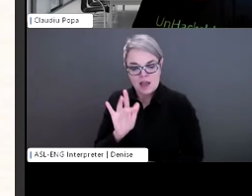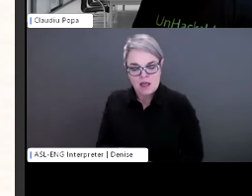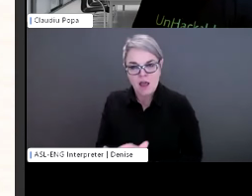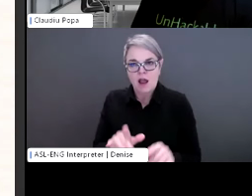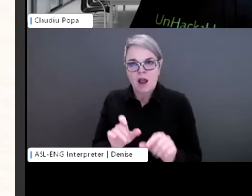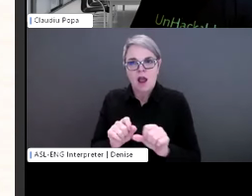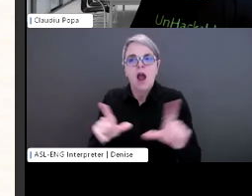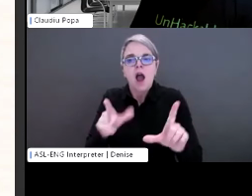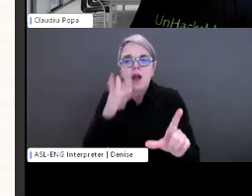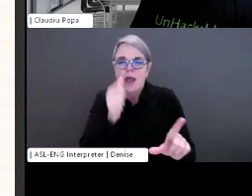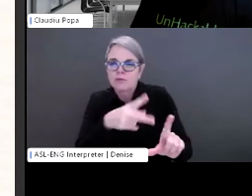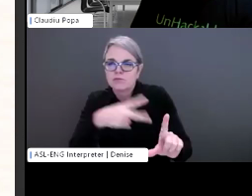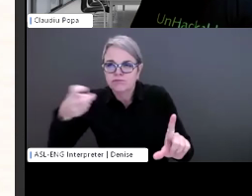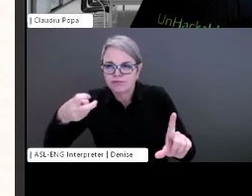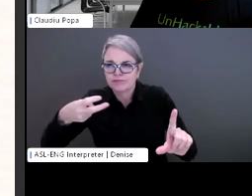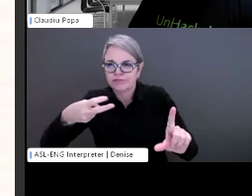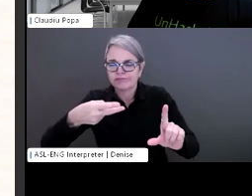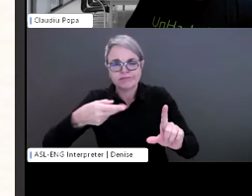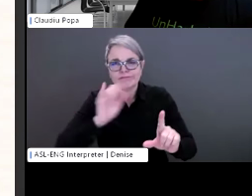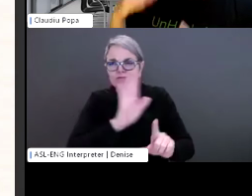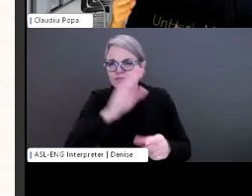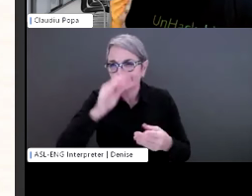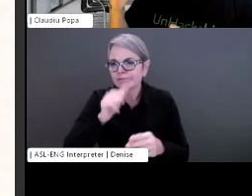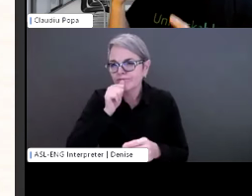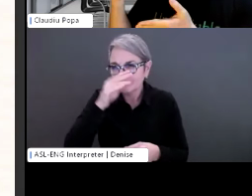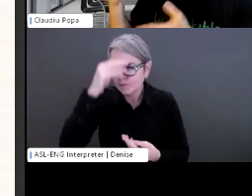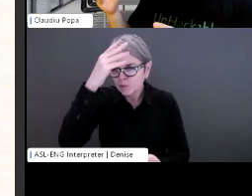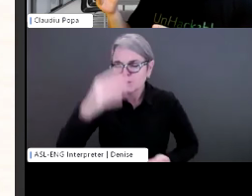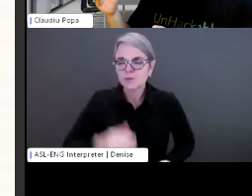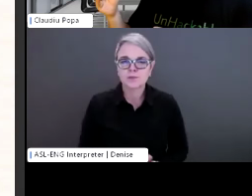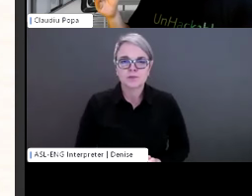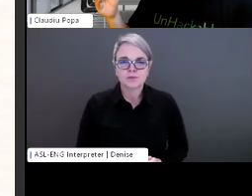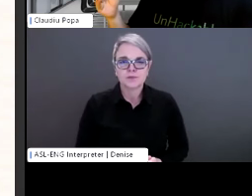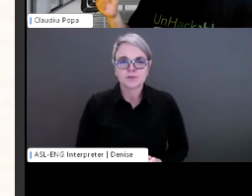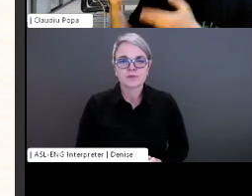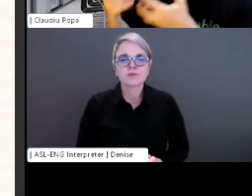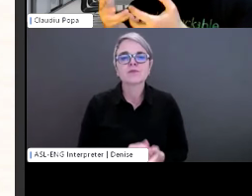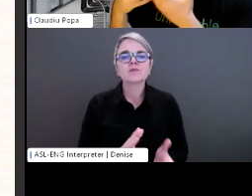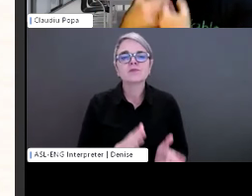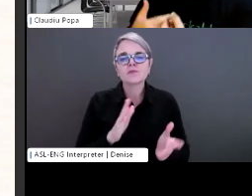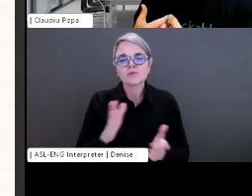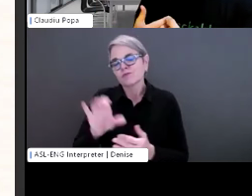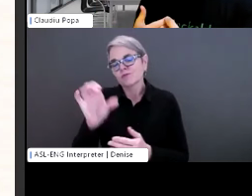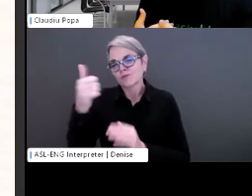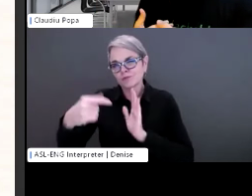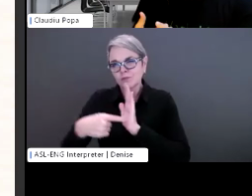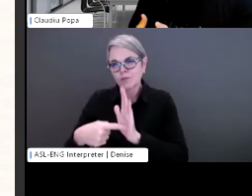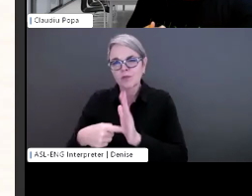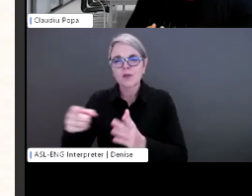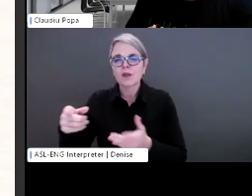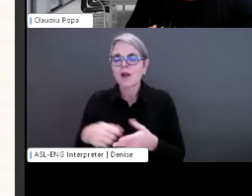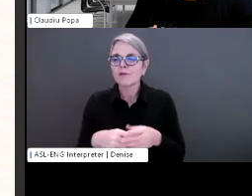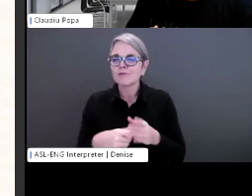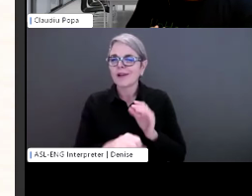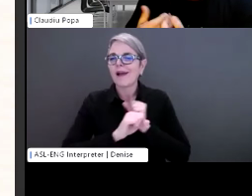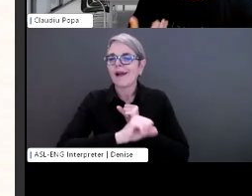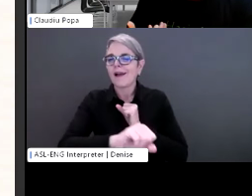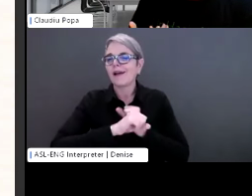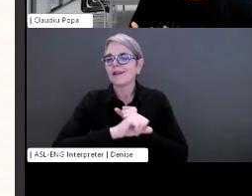with the use of ads or online forms that are used to collect personal